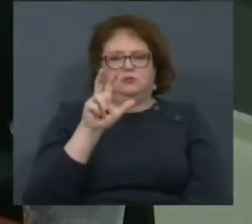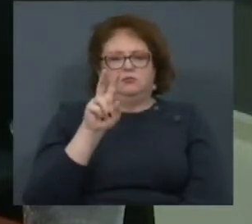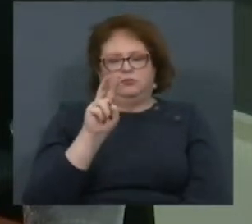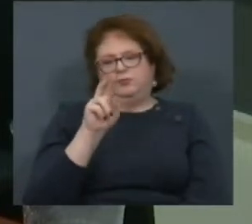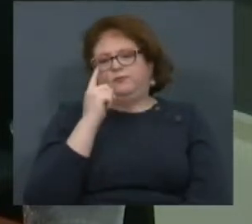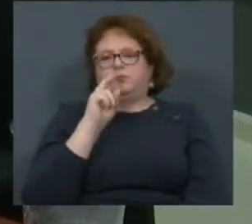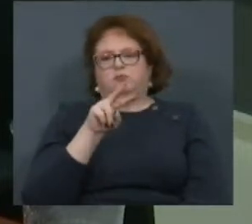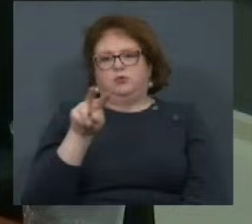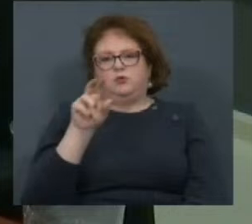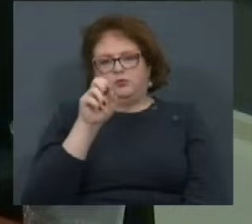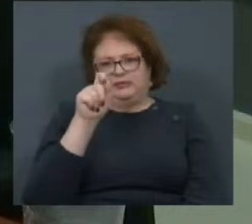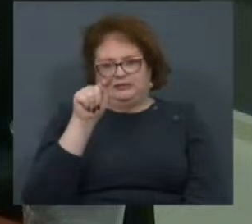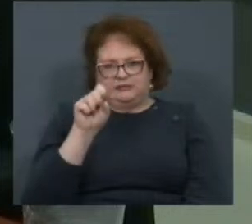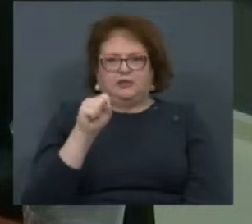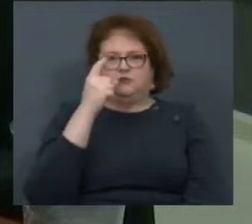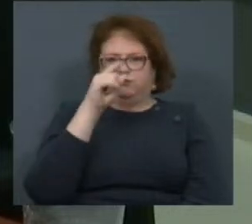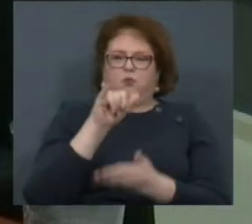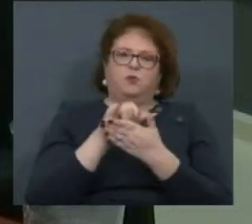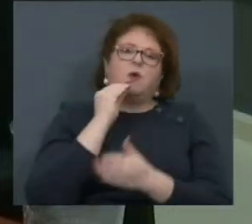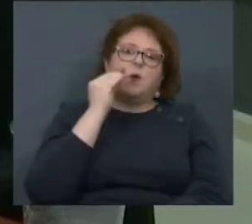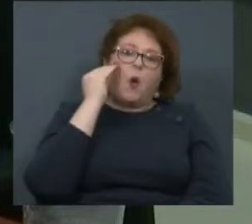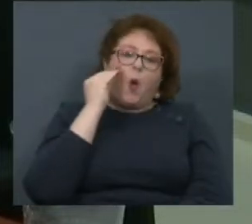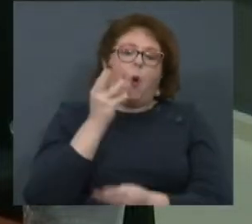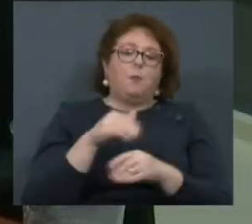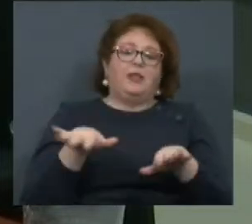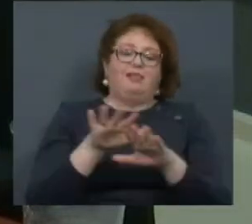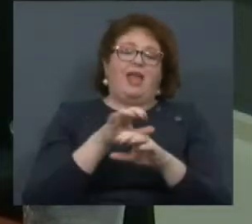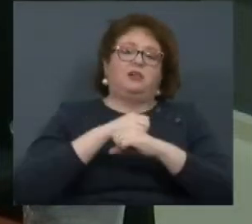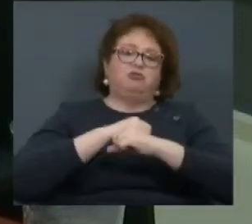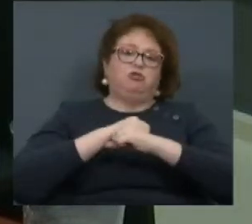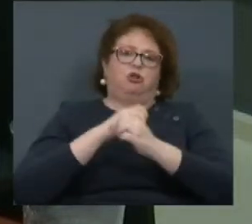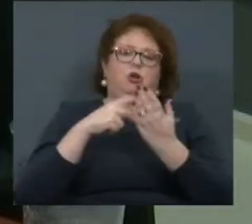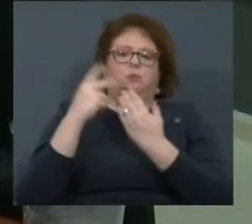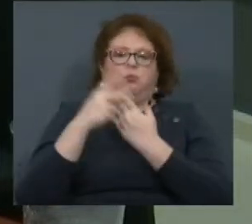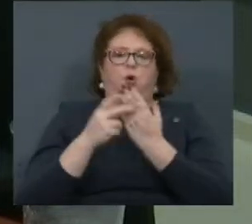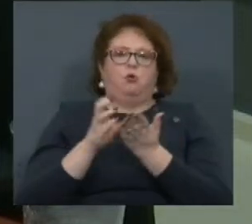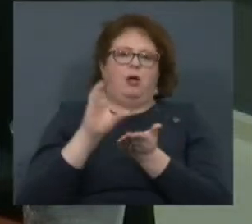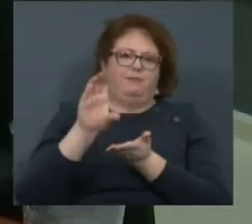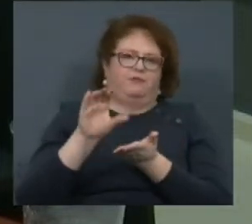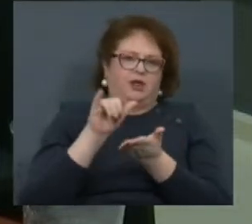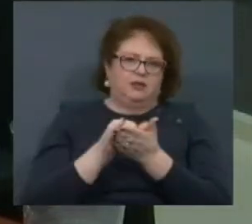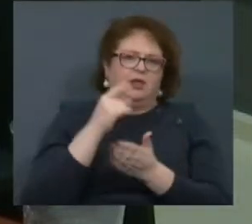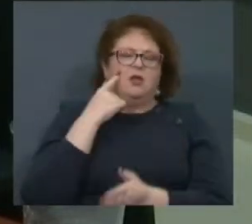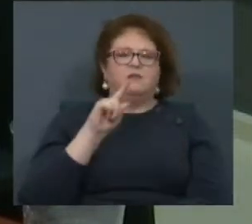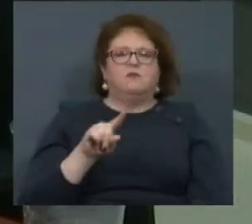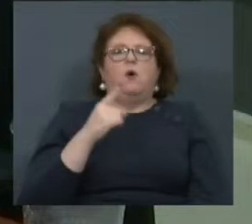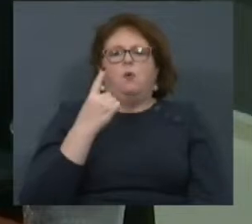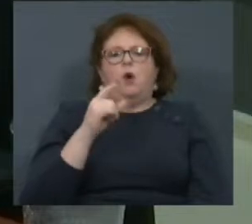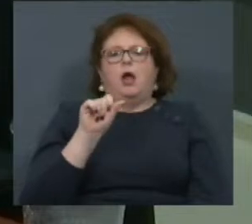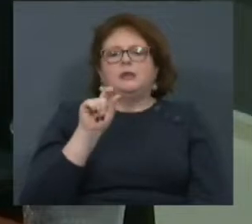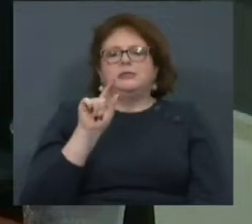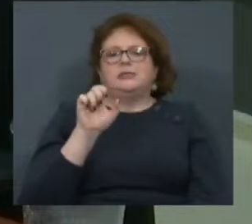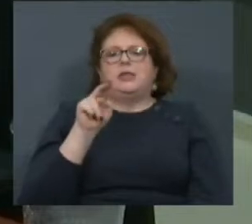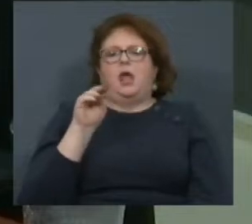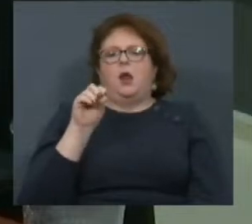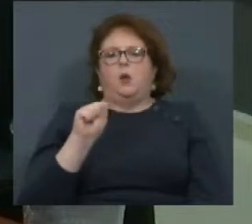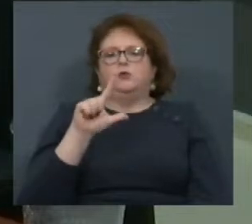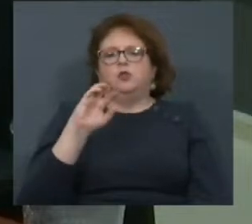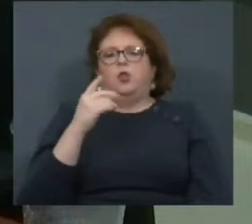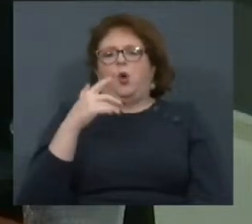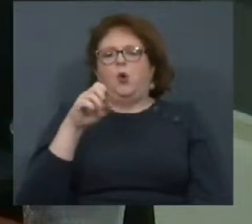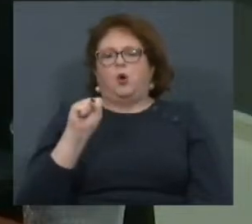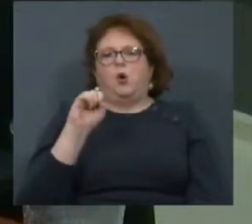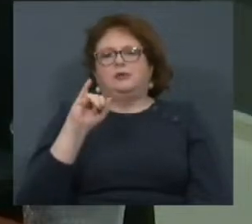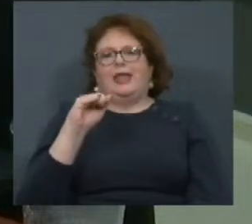$62,356.22, funded by the State Homeland Security Grant Program for the purchase of one Logos Stanos X-ray system for the Little Rock Fire Department Bomb